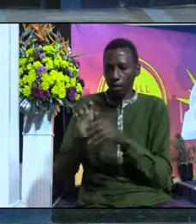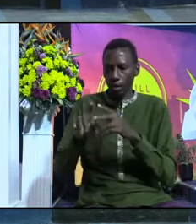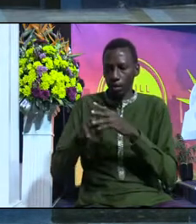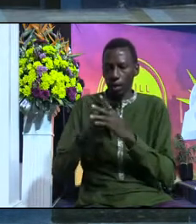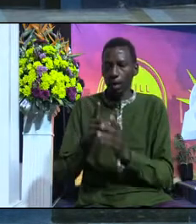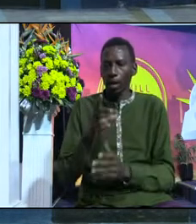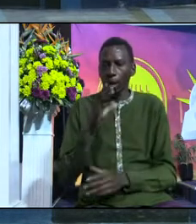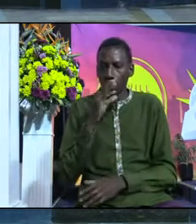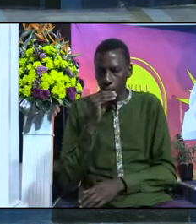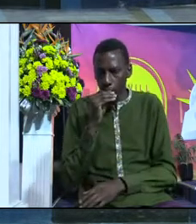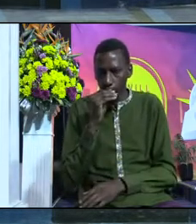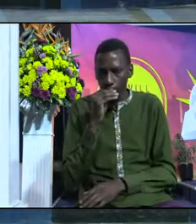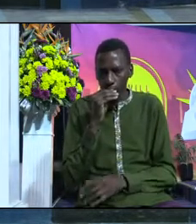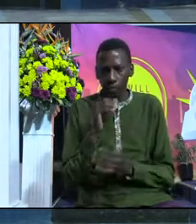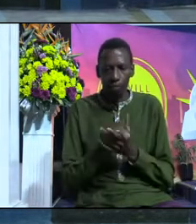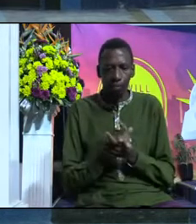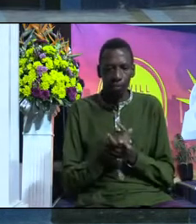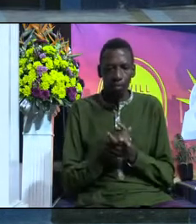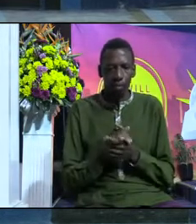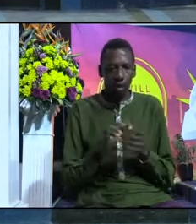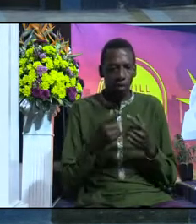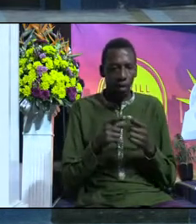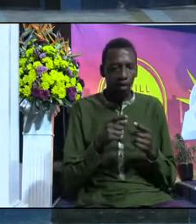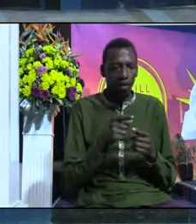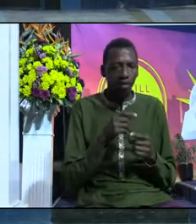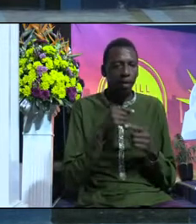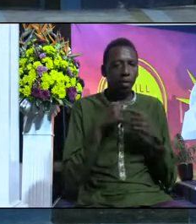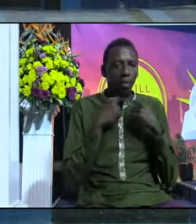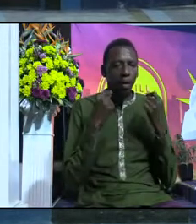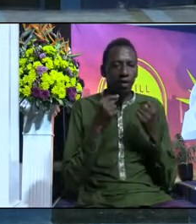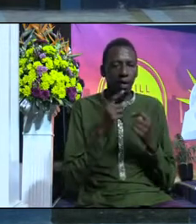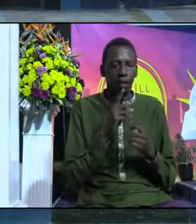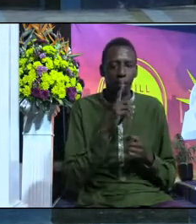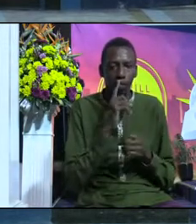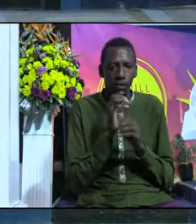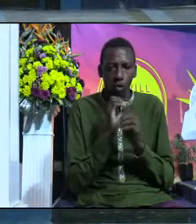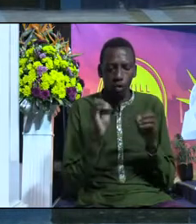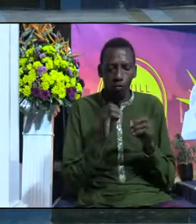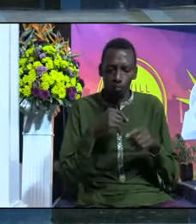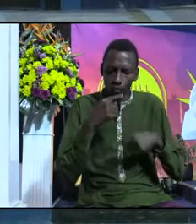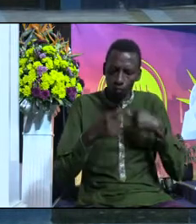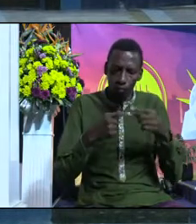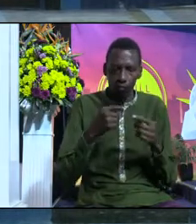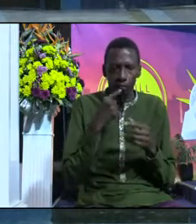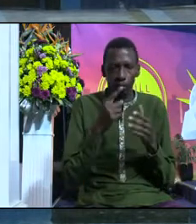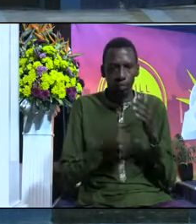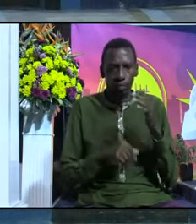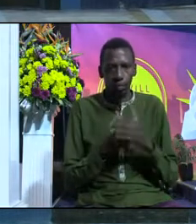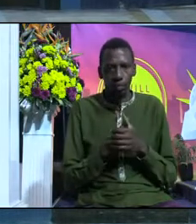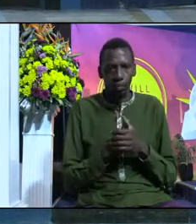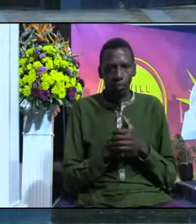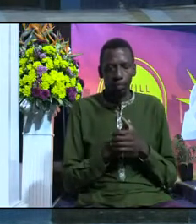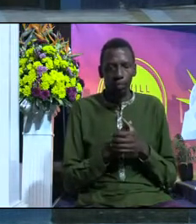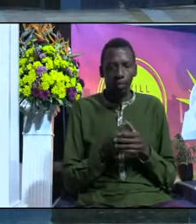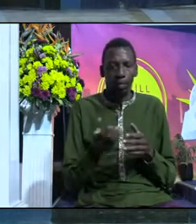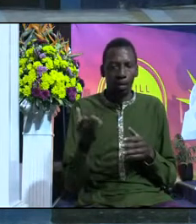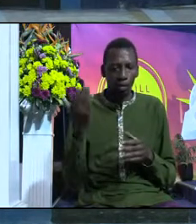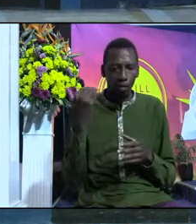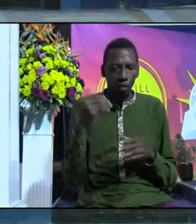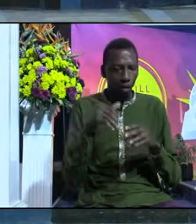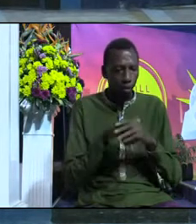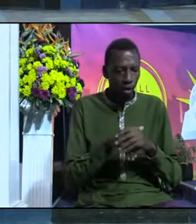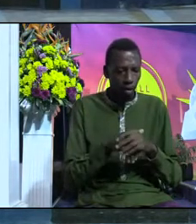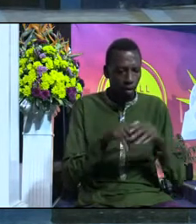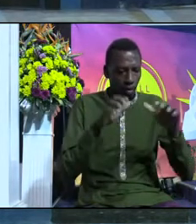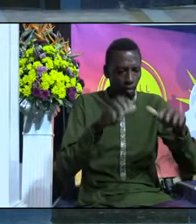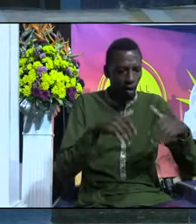the brother pastor wouldn't quit. He said, there was no tension in the